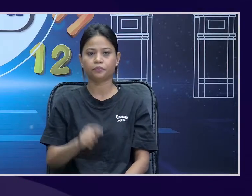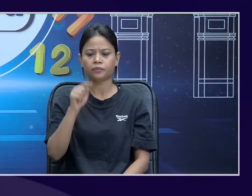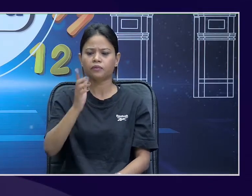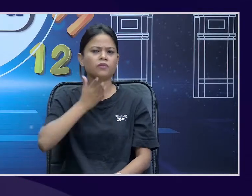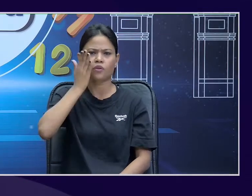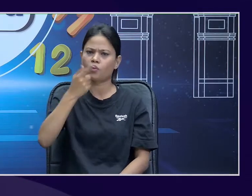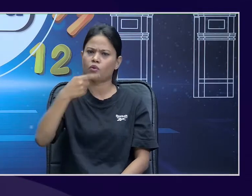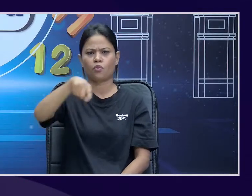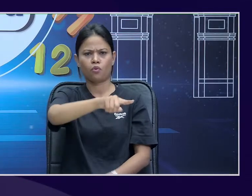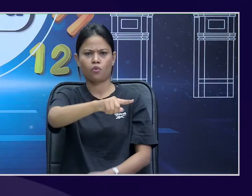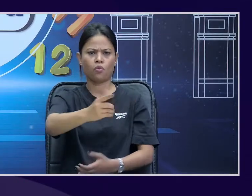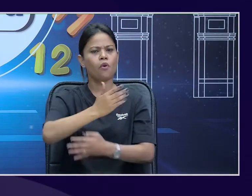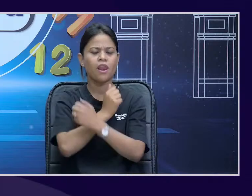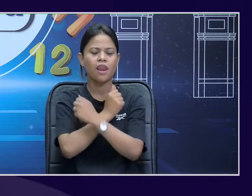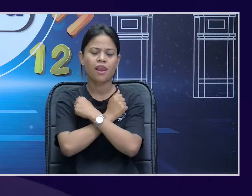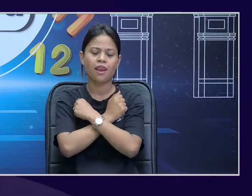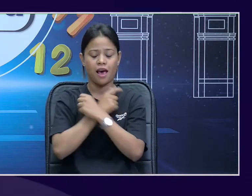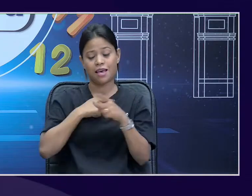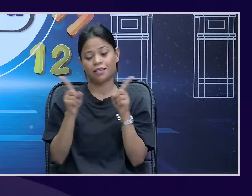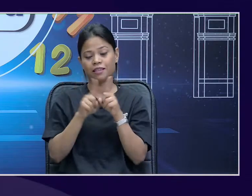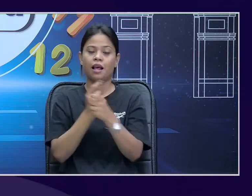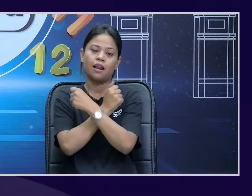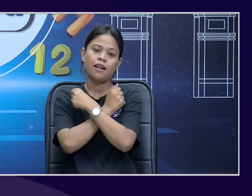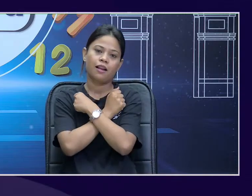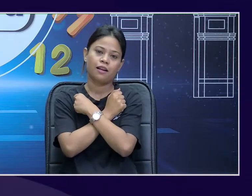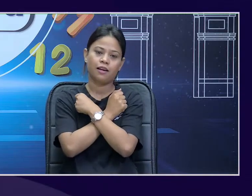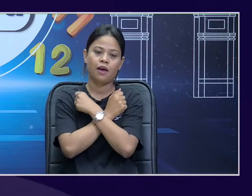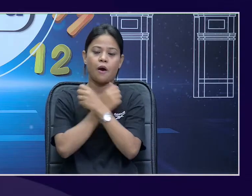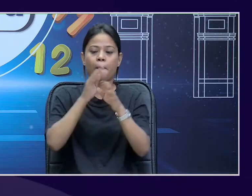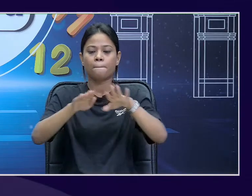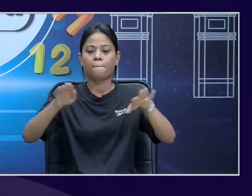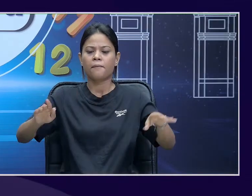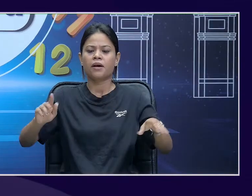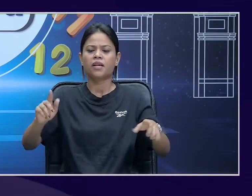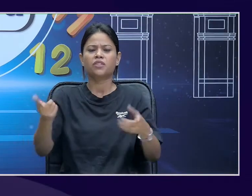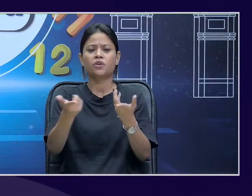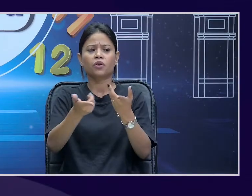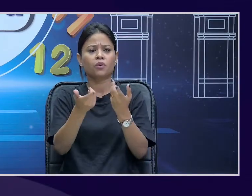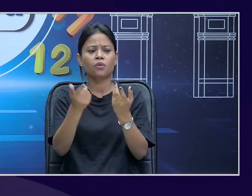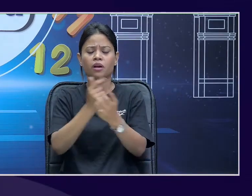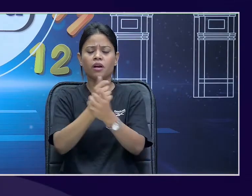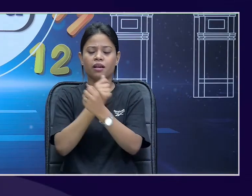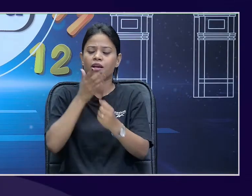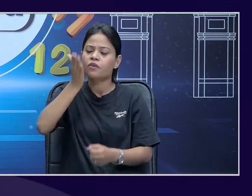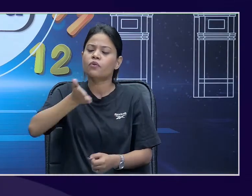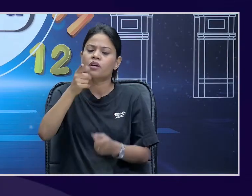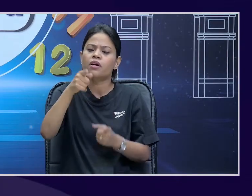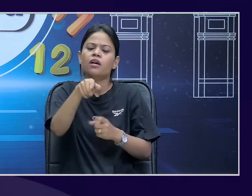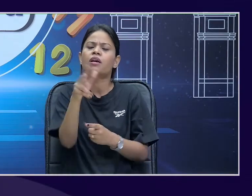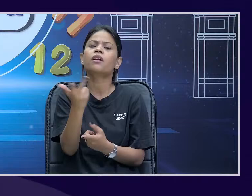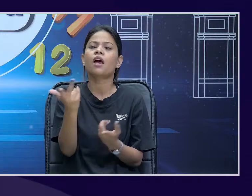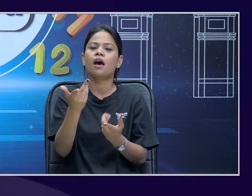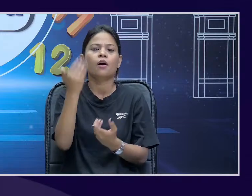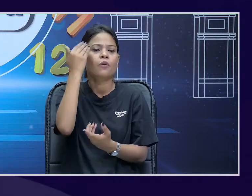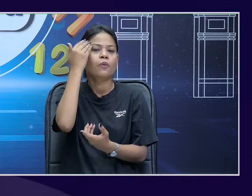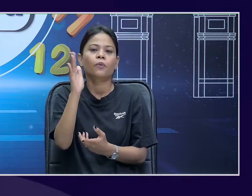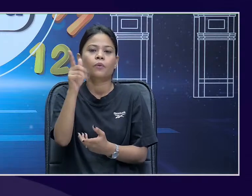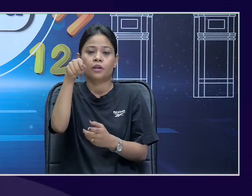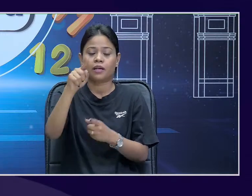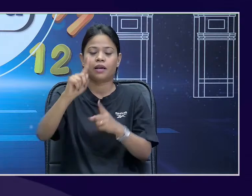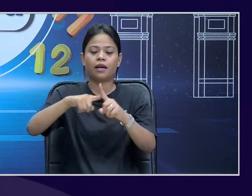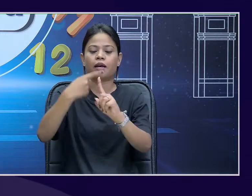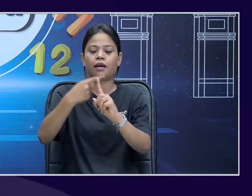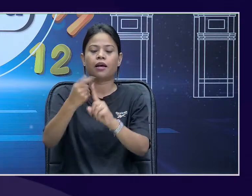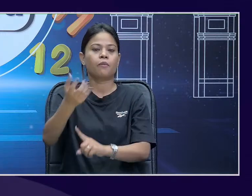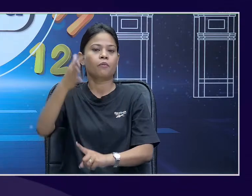trains, don't we? But there would be so many students who doesn't know about the trains. For more details, we have our expert with us.